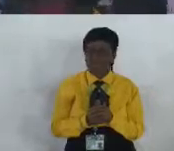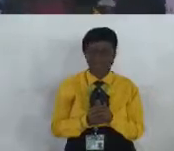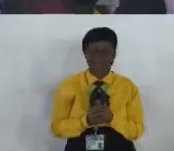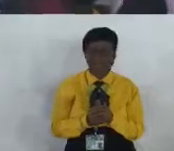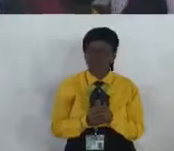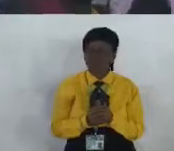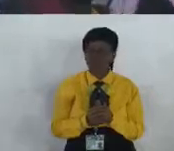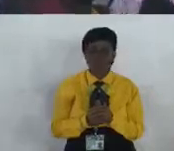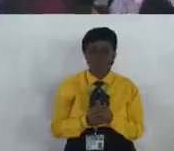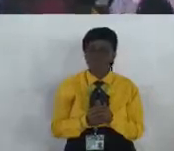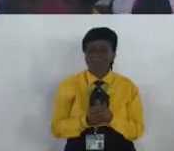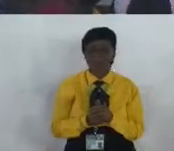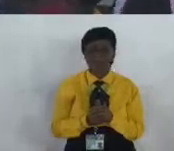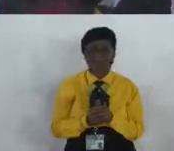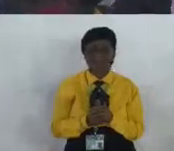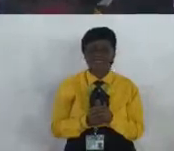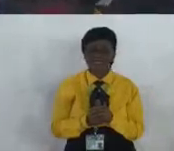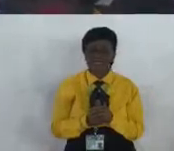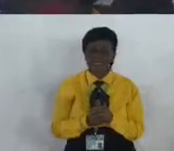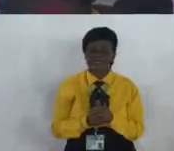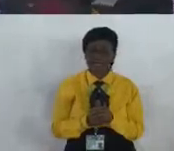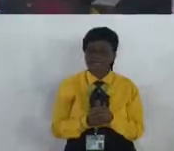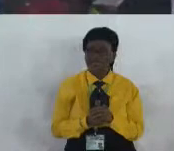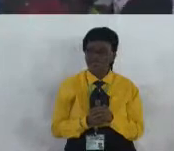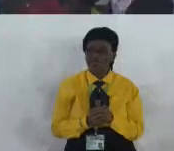Glory be to your holy name, Lord.